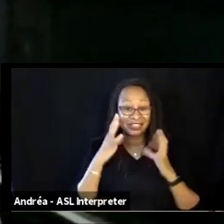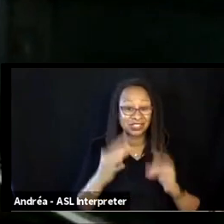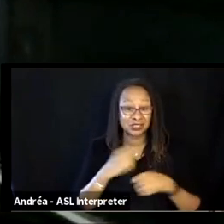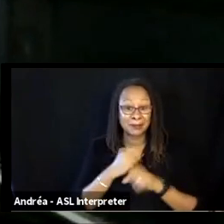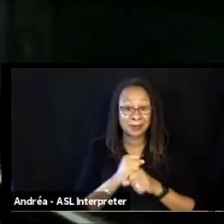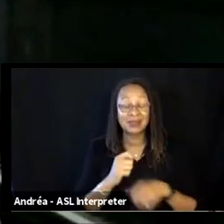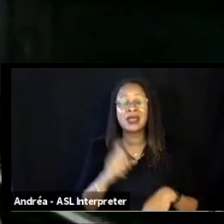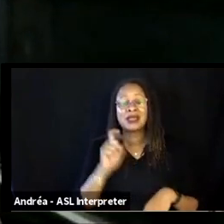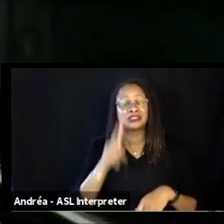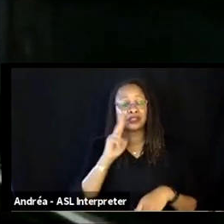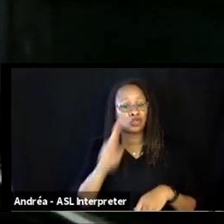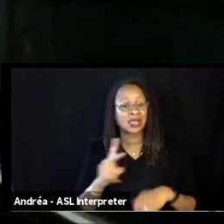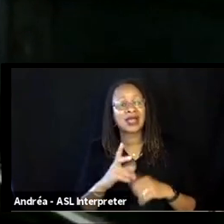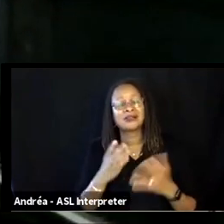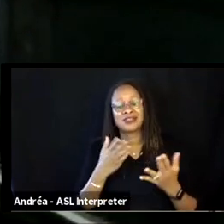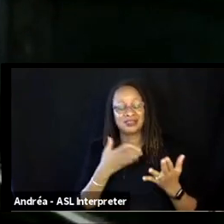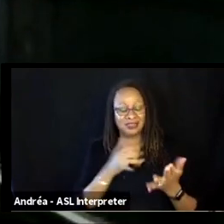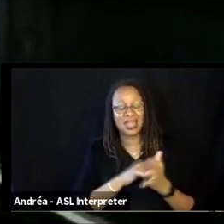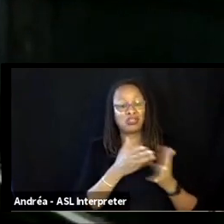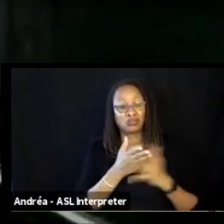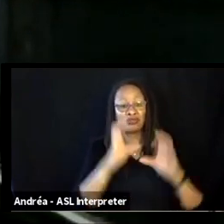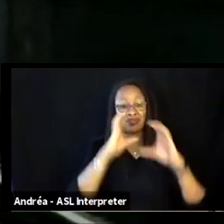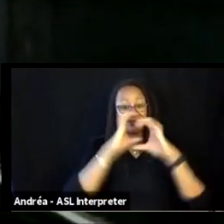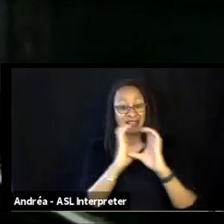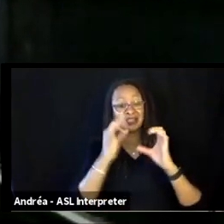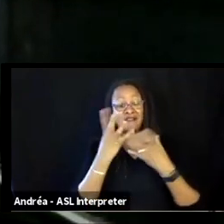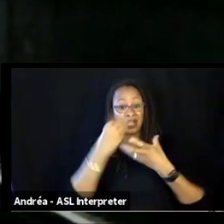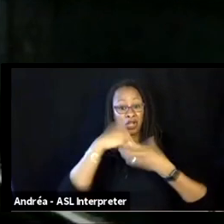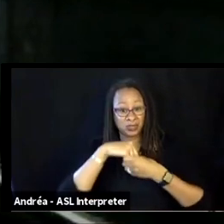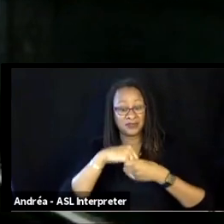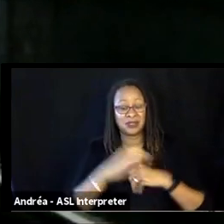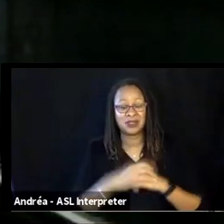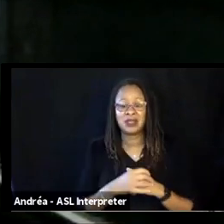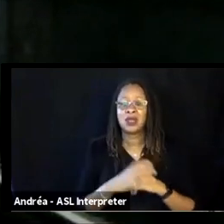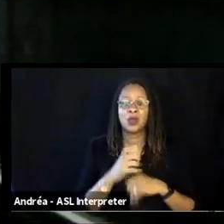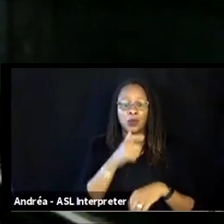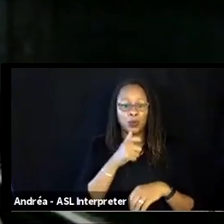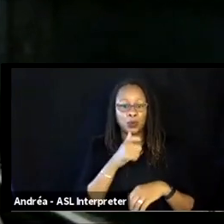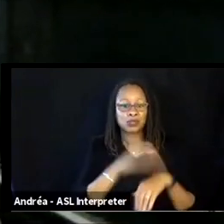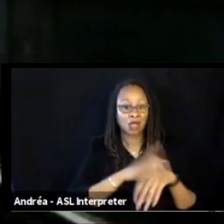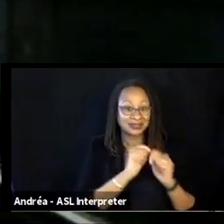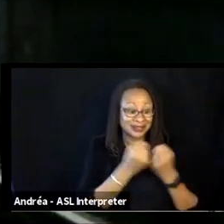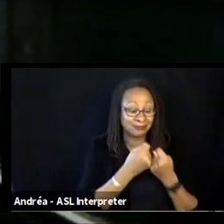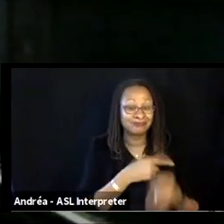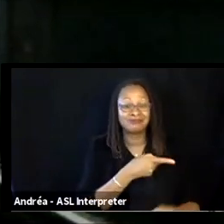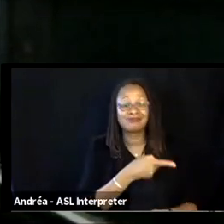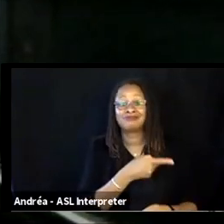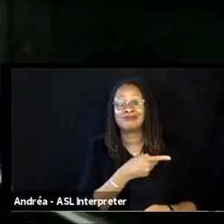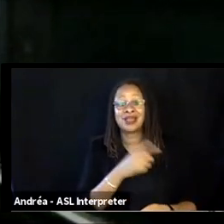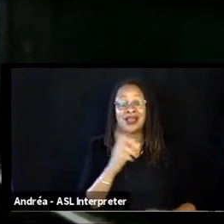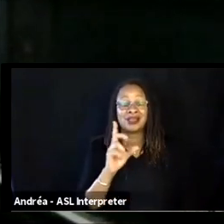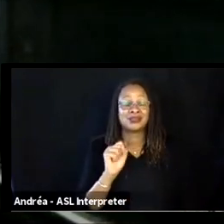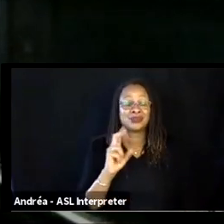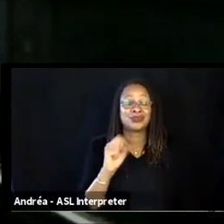to be looking at this through the lens of inclusivity. So who is on your team? To Susie's point